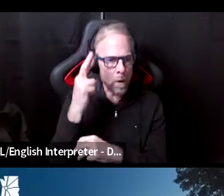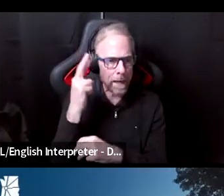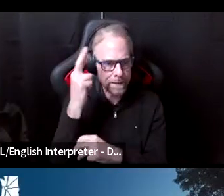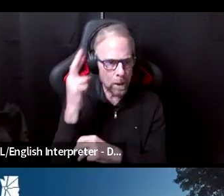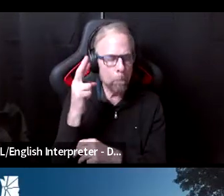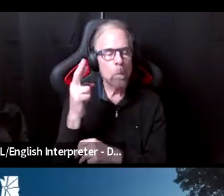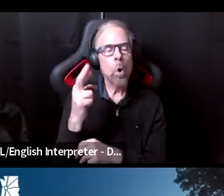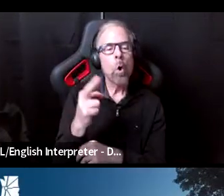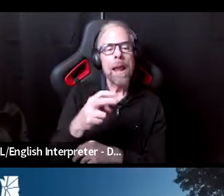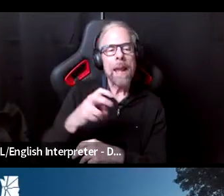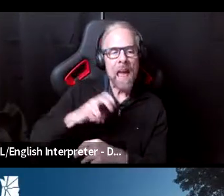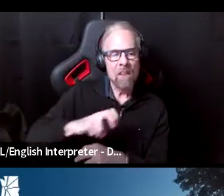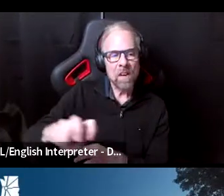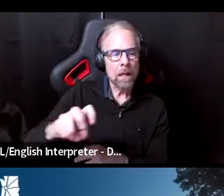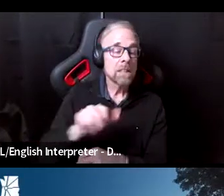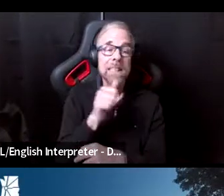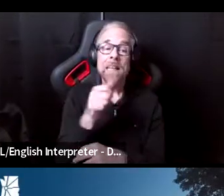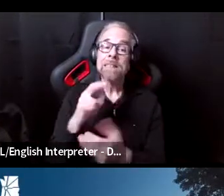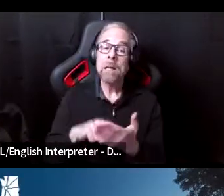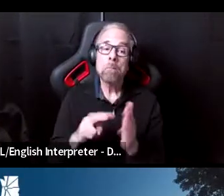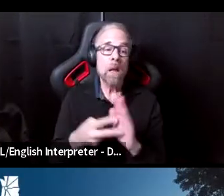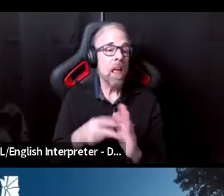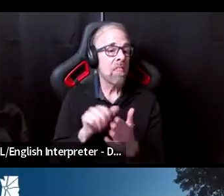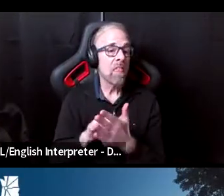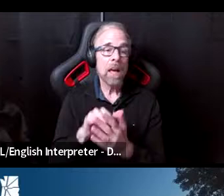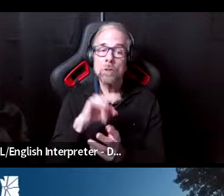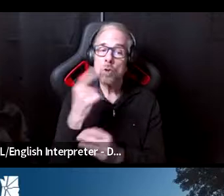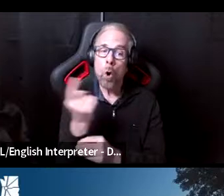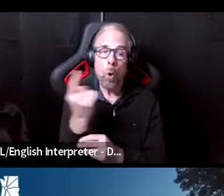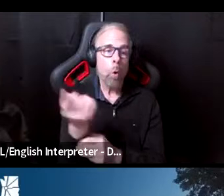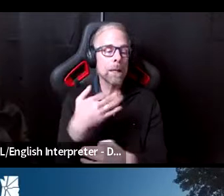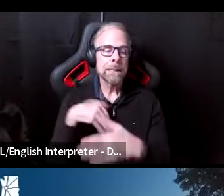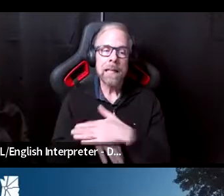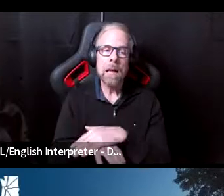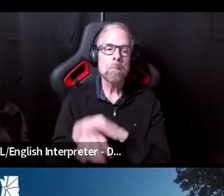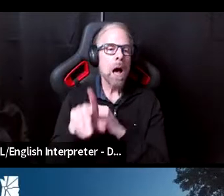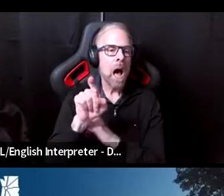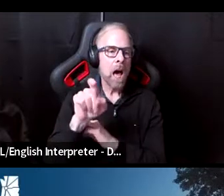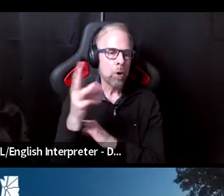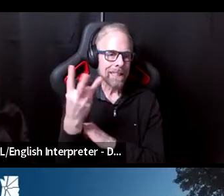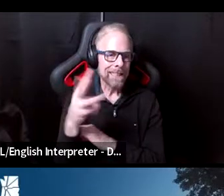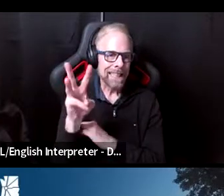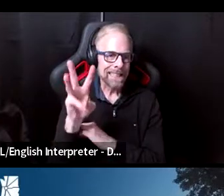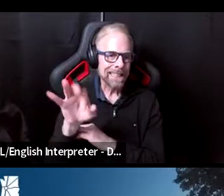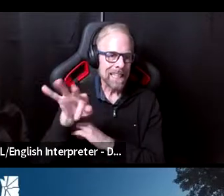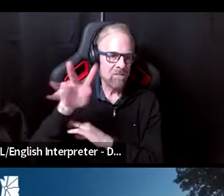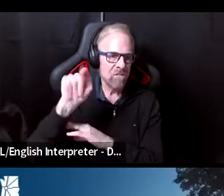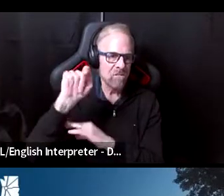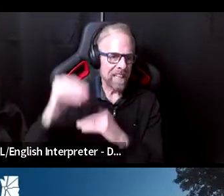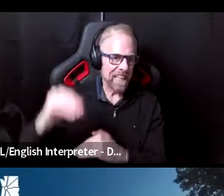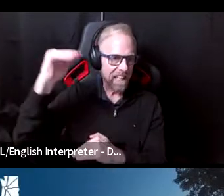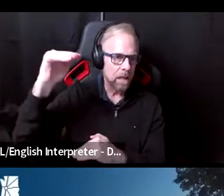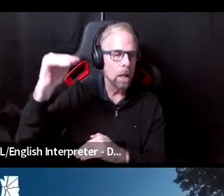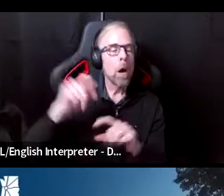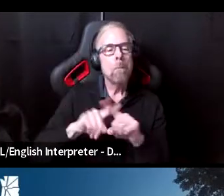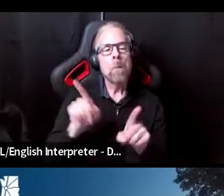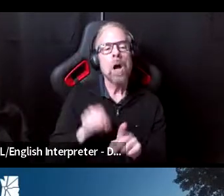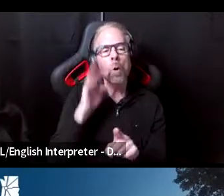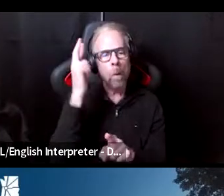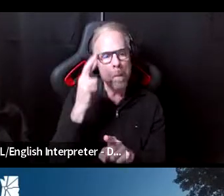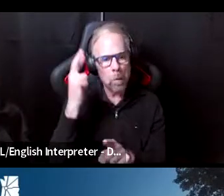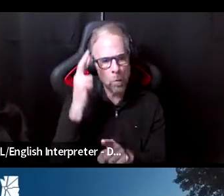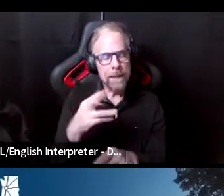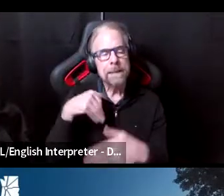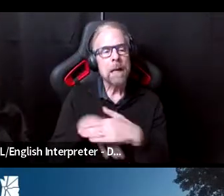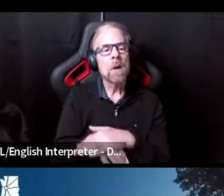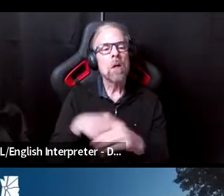it'll always be accessible at 116 feet, but that it will reasonably be accessible at the